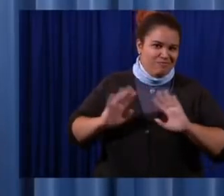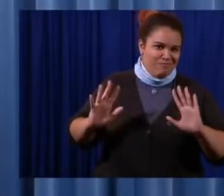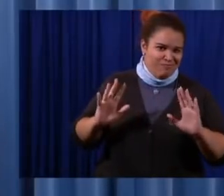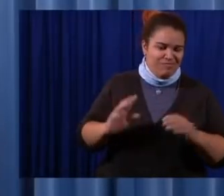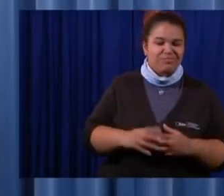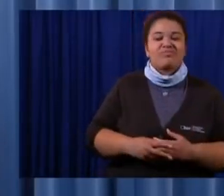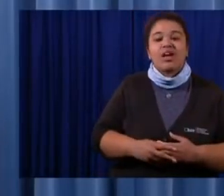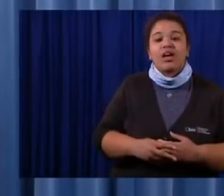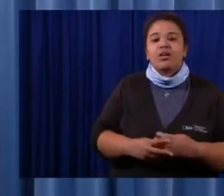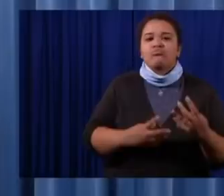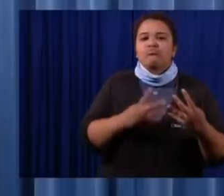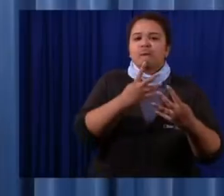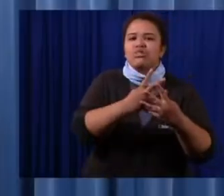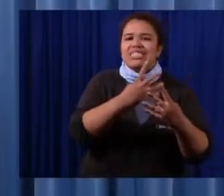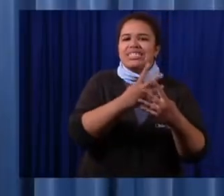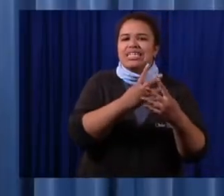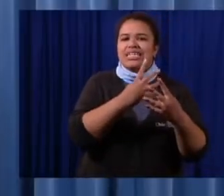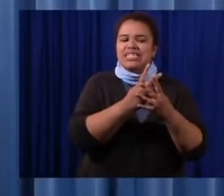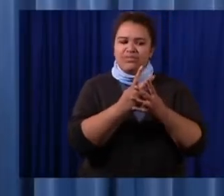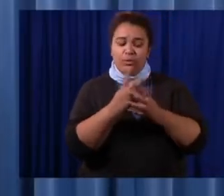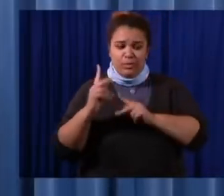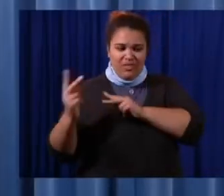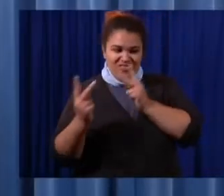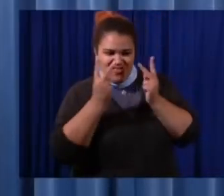to visitations again?